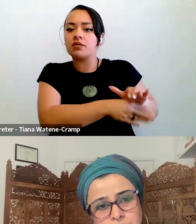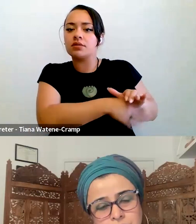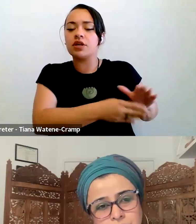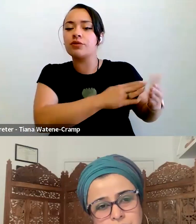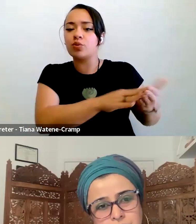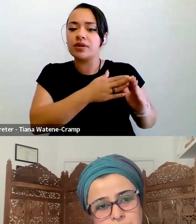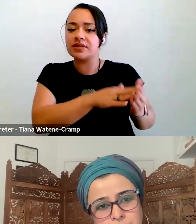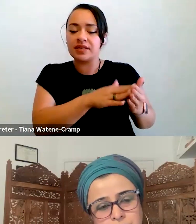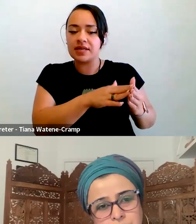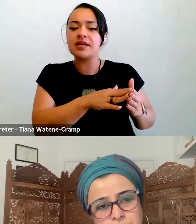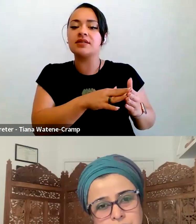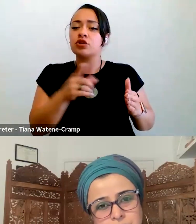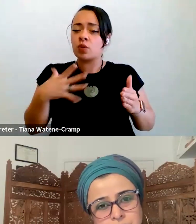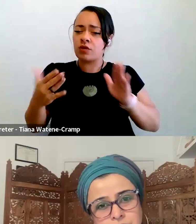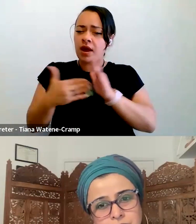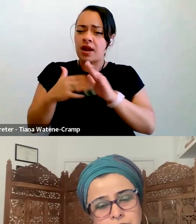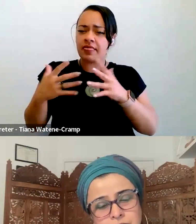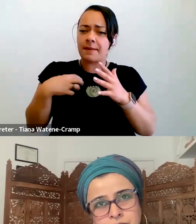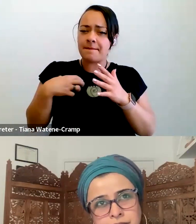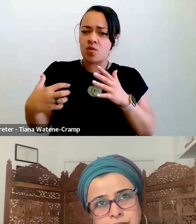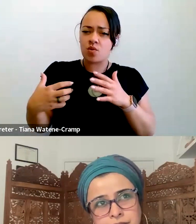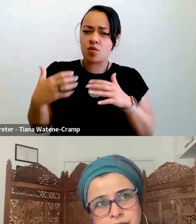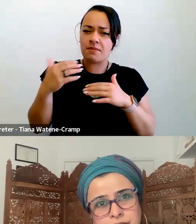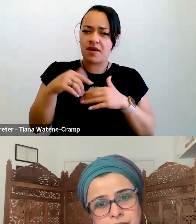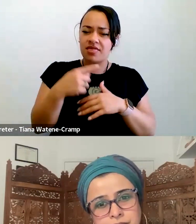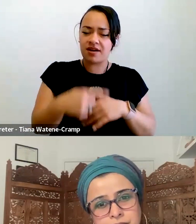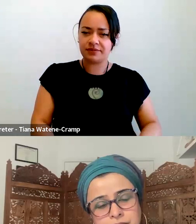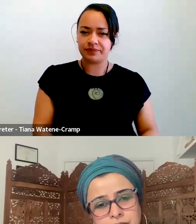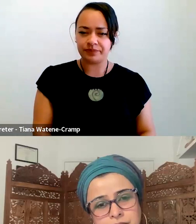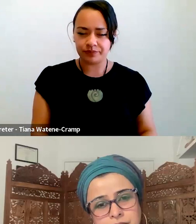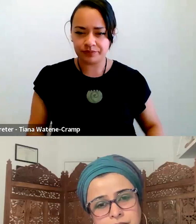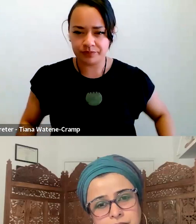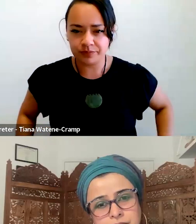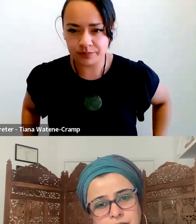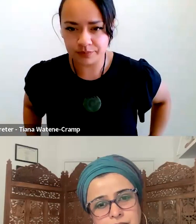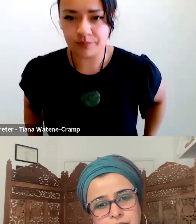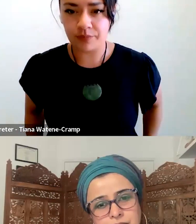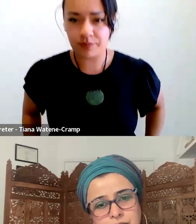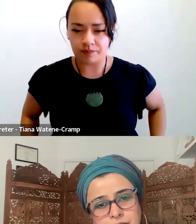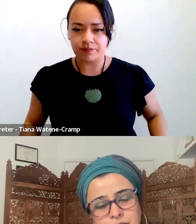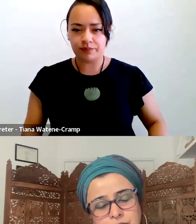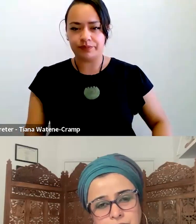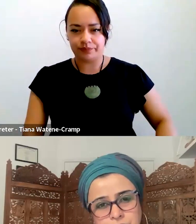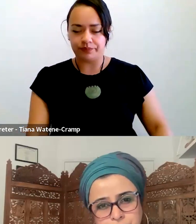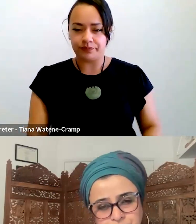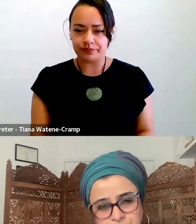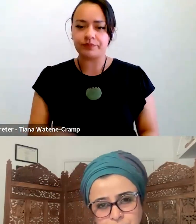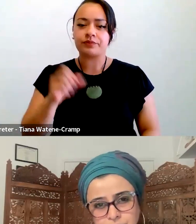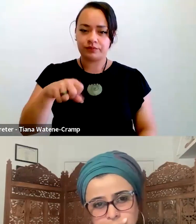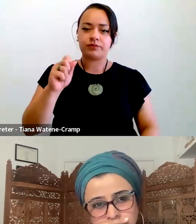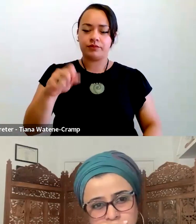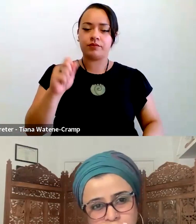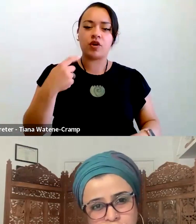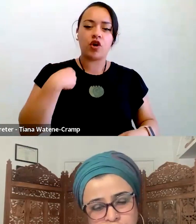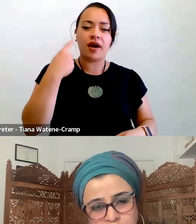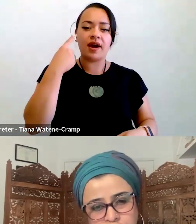that? Because I'm aware of. Yeah, Lena, just really practically, and I think increasingly there is